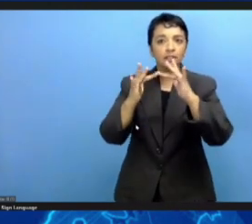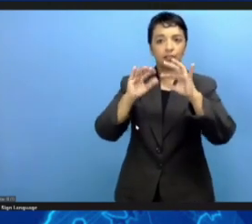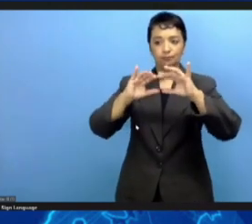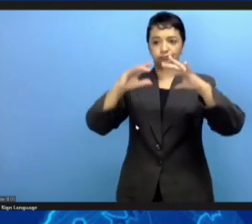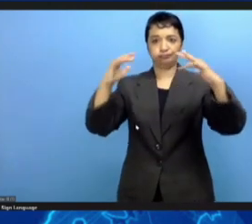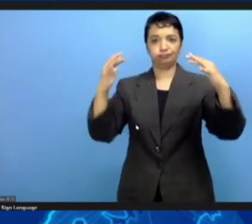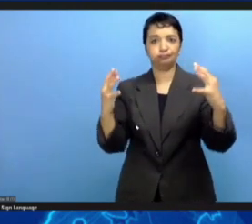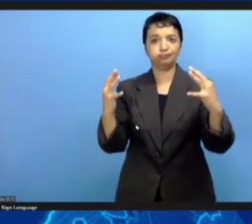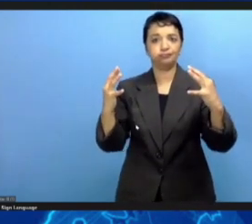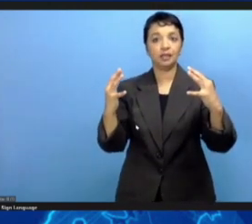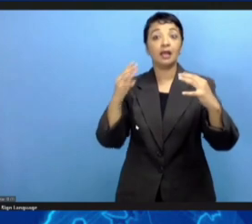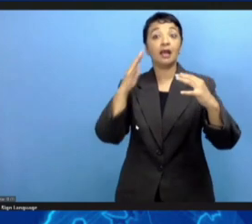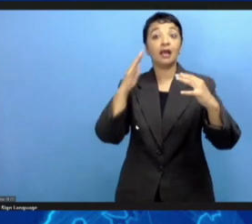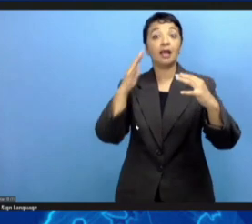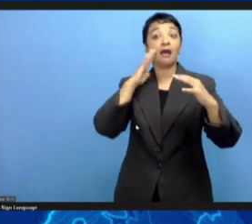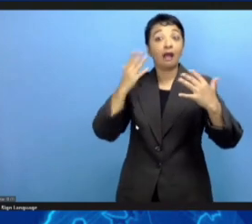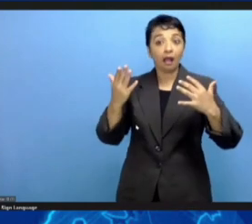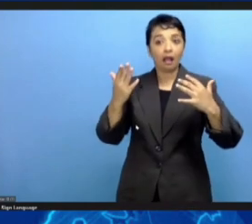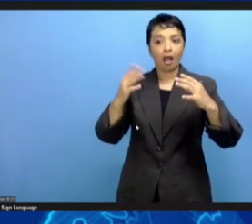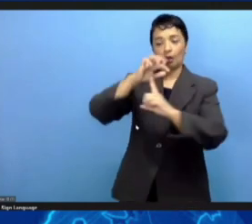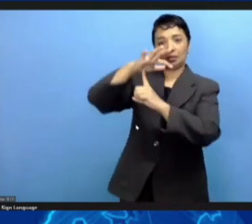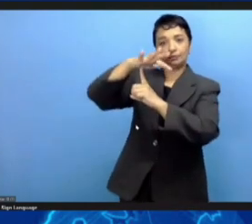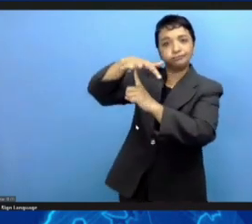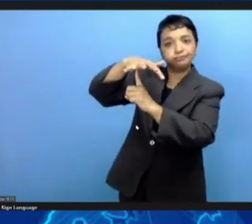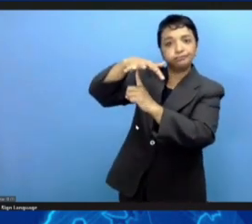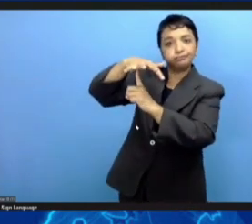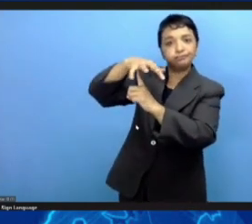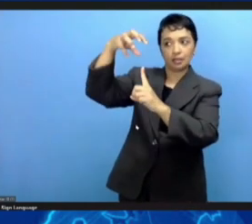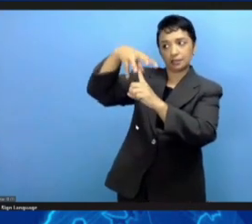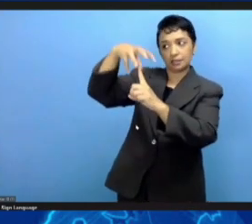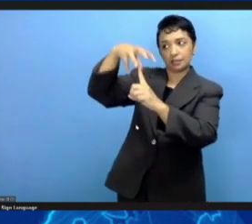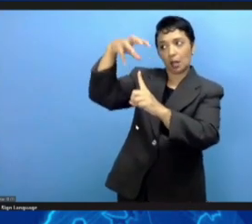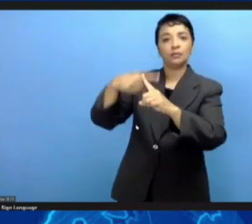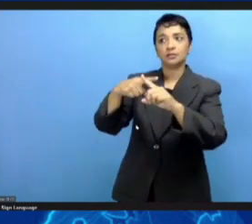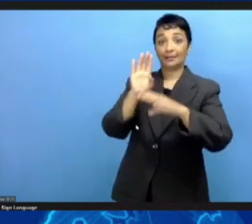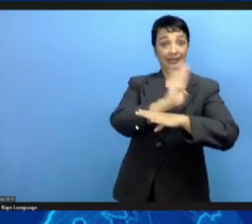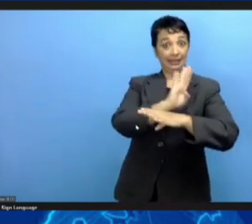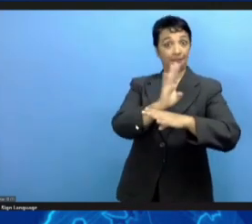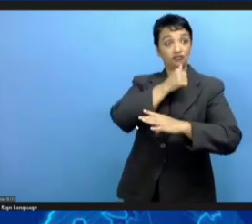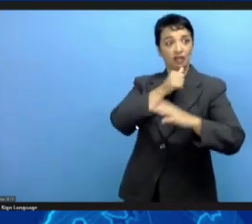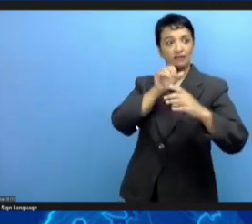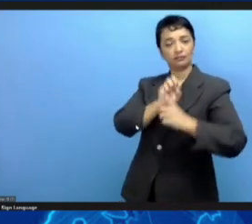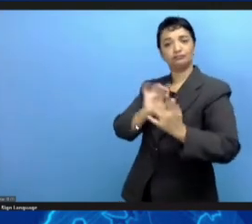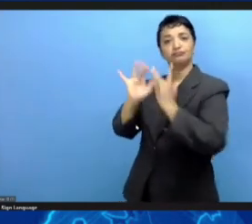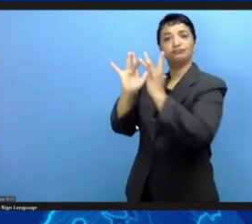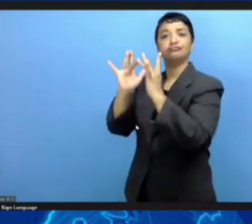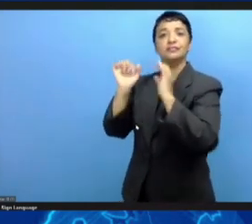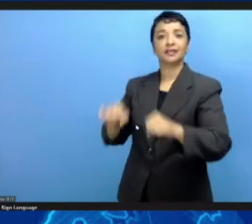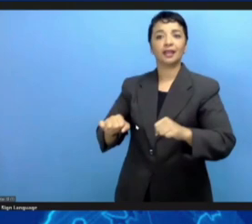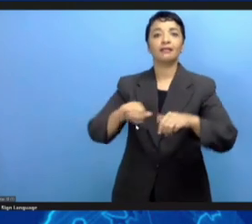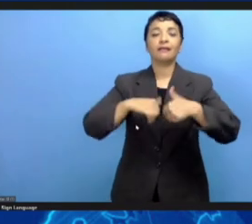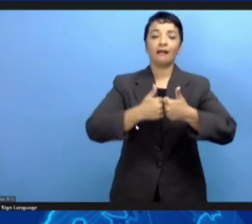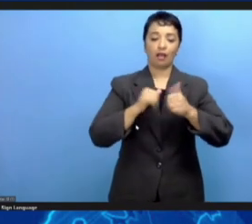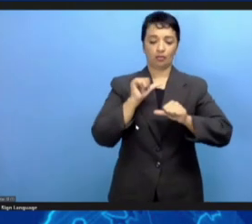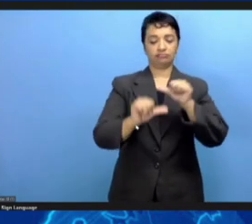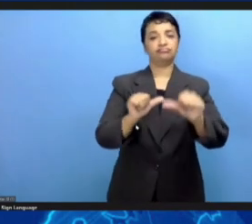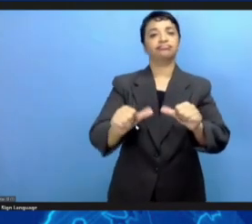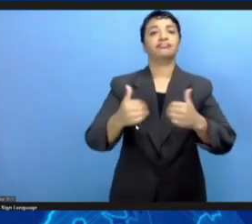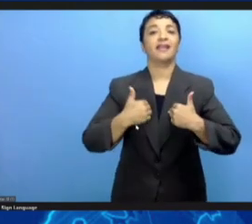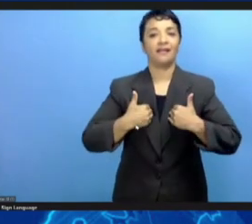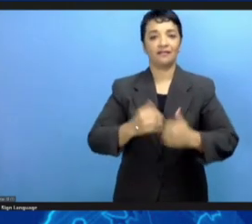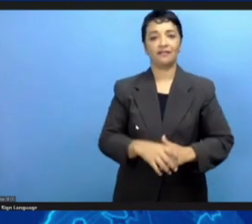the telecom sector to private investors, and building government digital infrastructure.